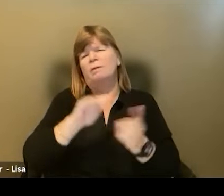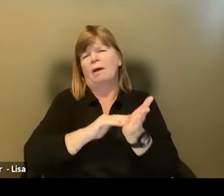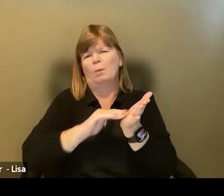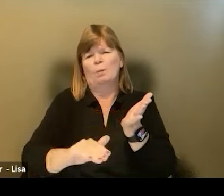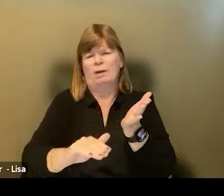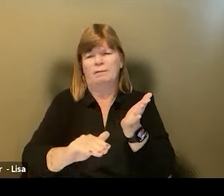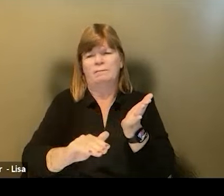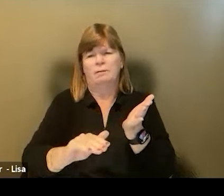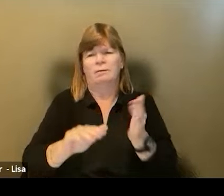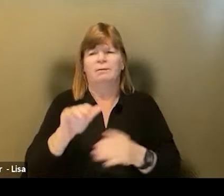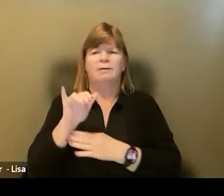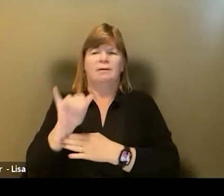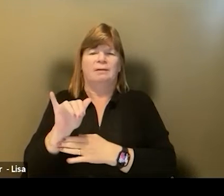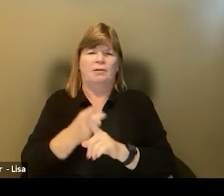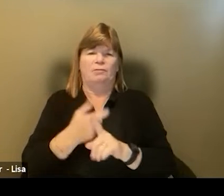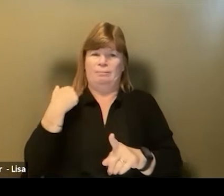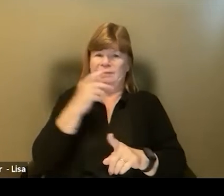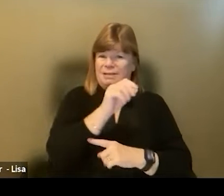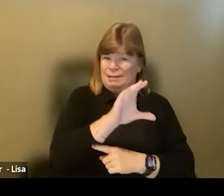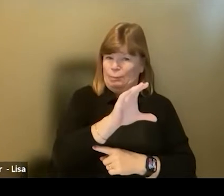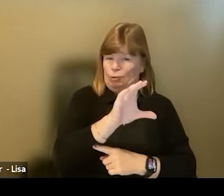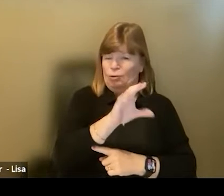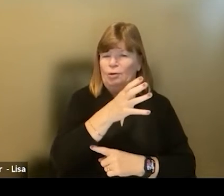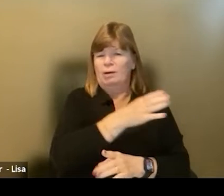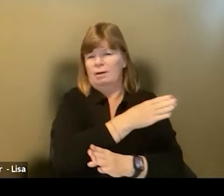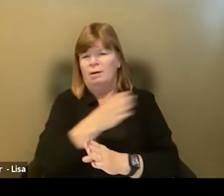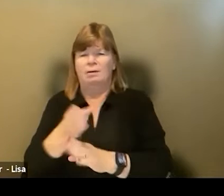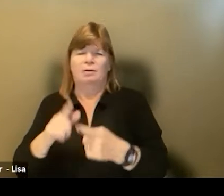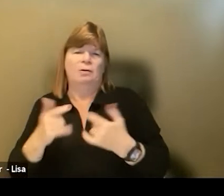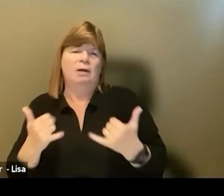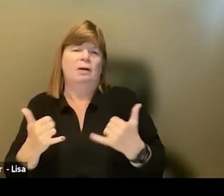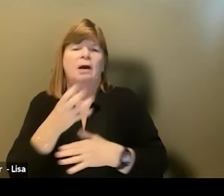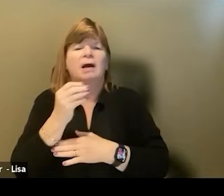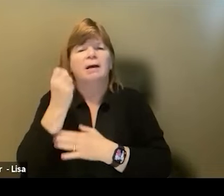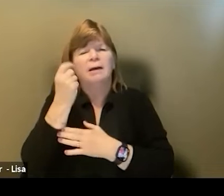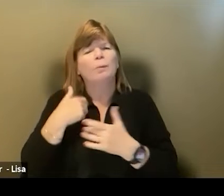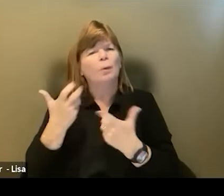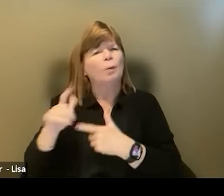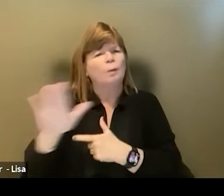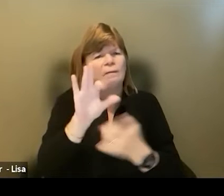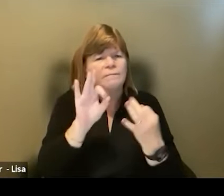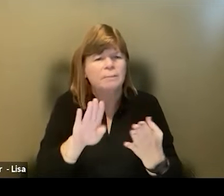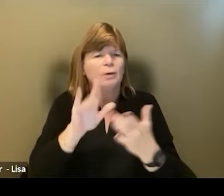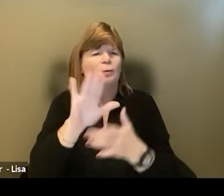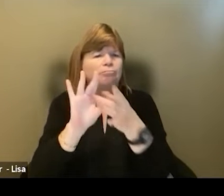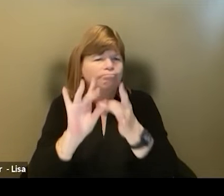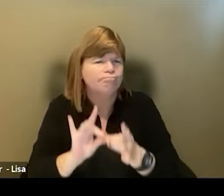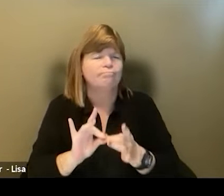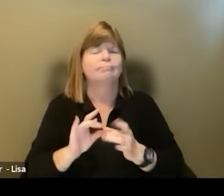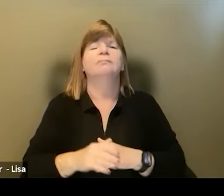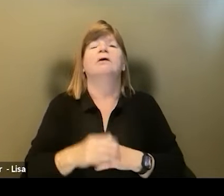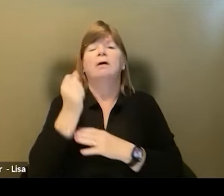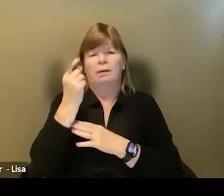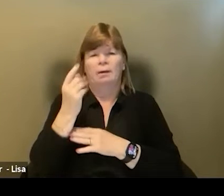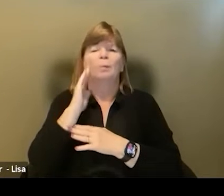that vary from our December presentations. And again, we want to receive your input. And again, we will